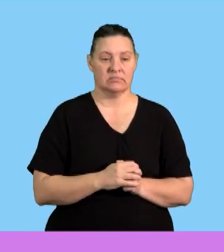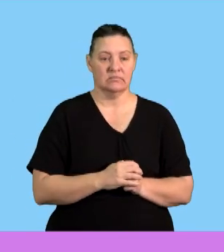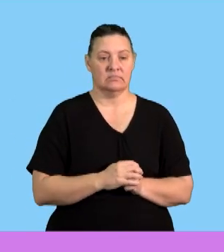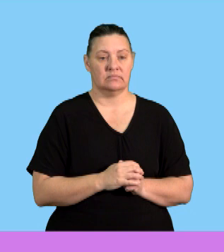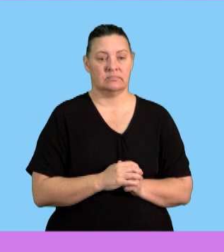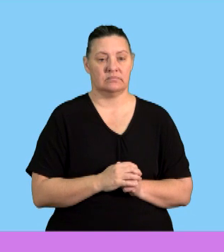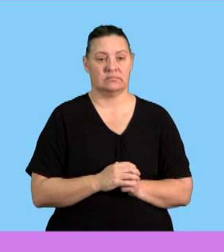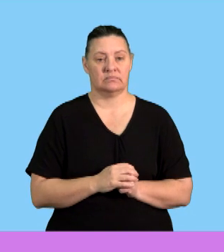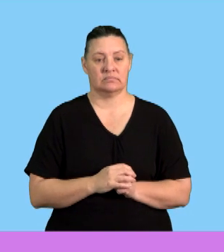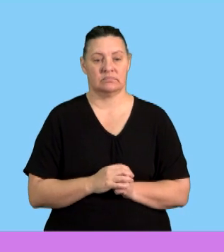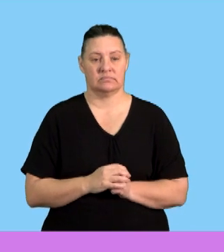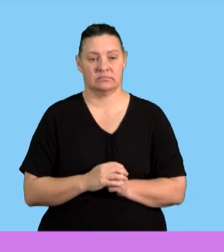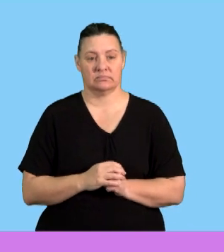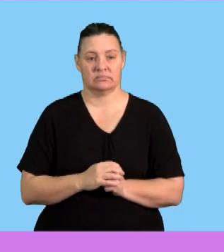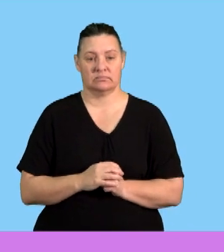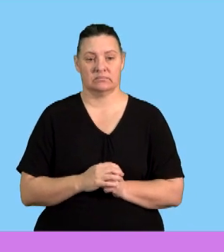The